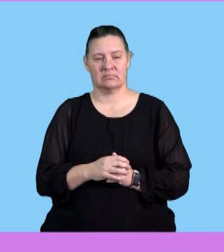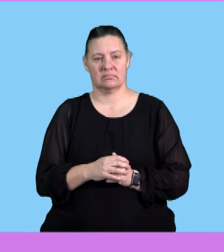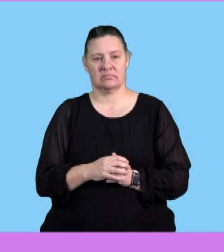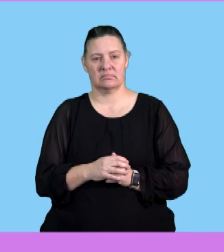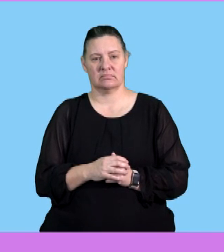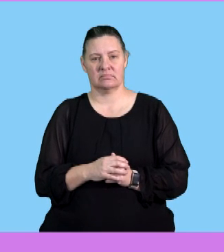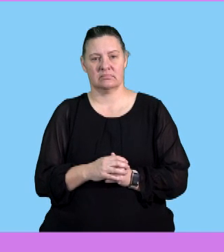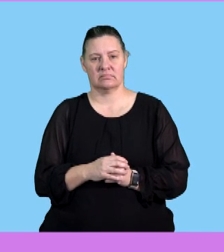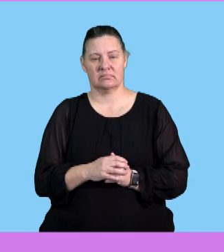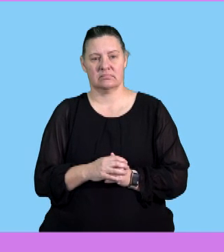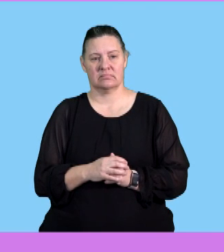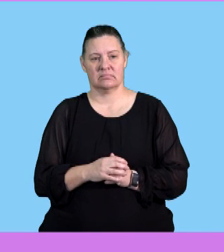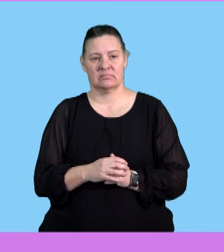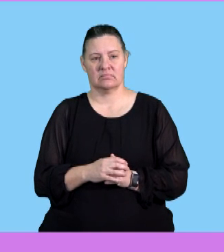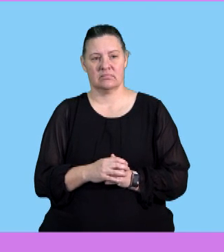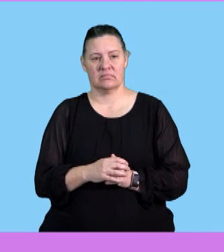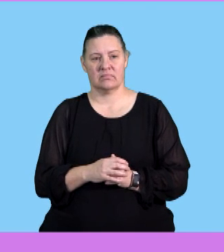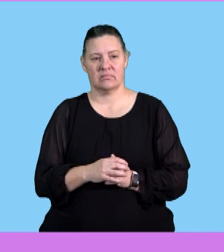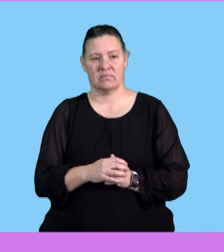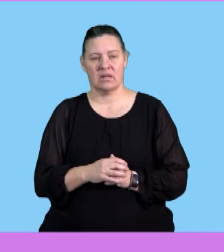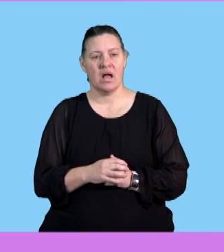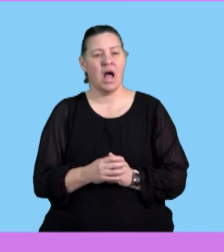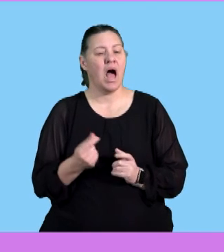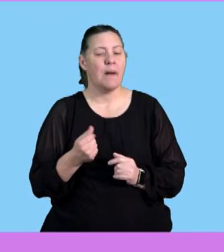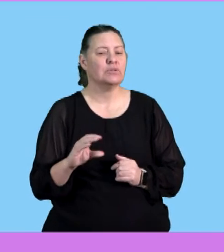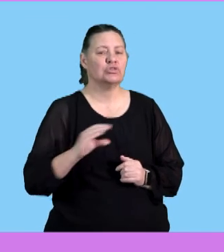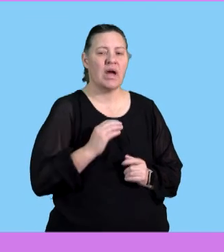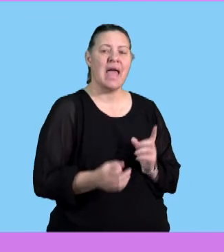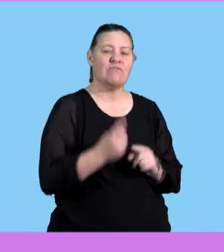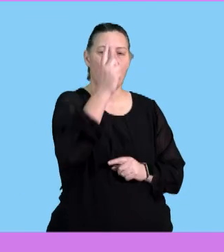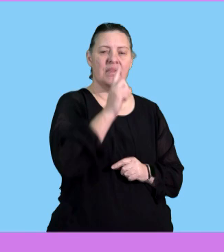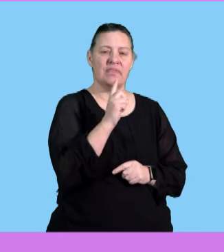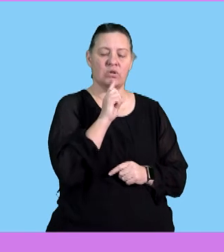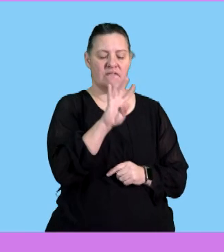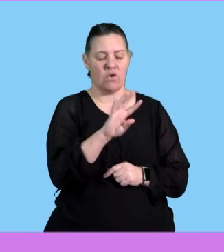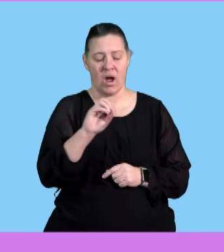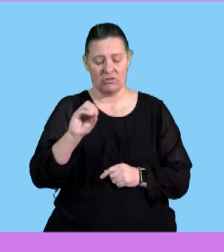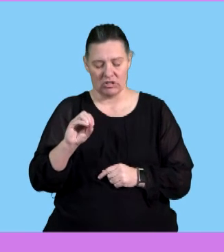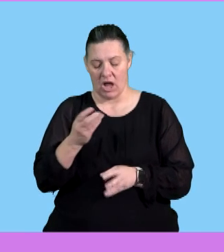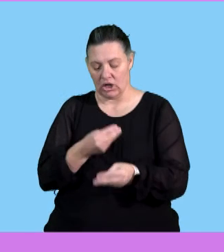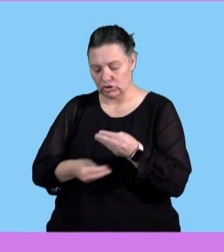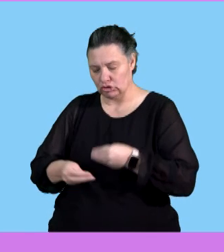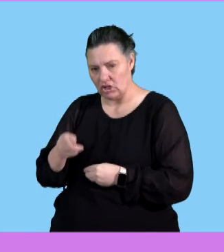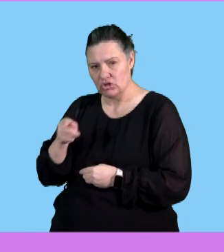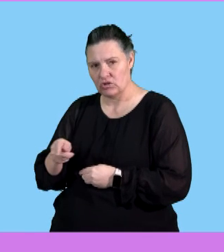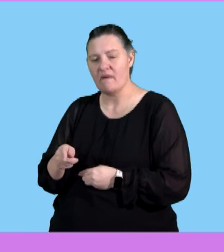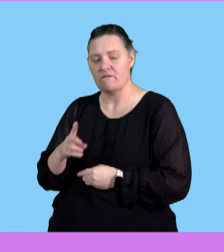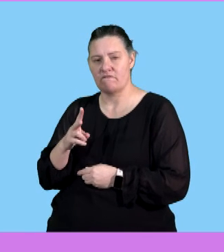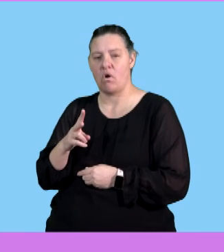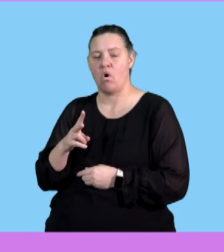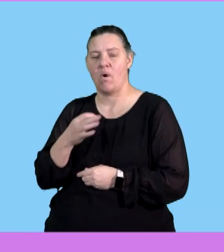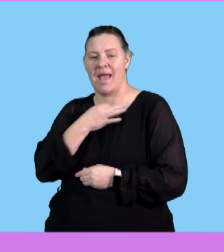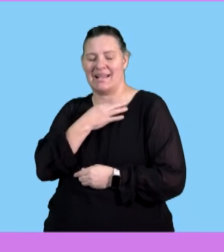Then, number C. How much will you receive if 1,400 is exchanged